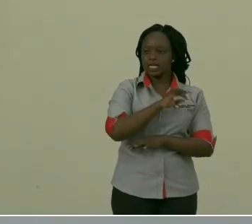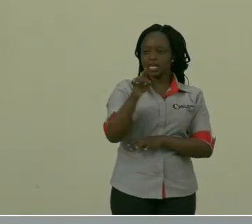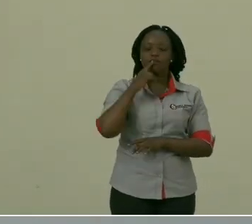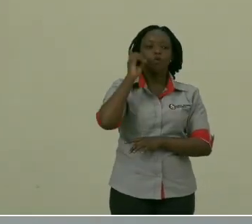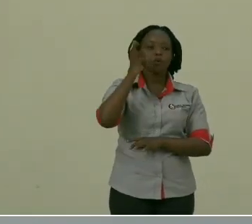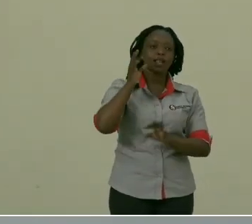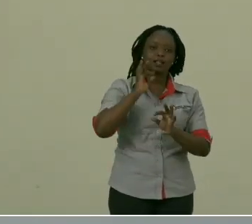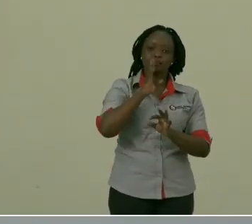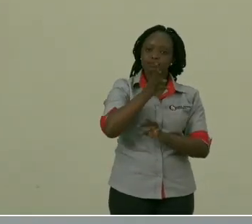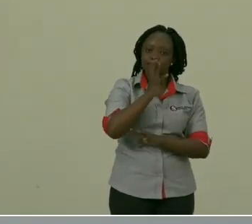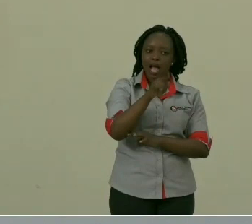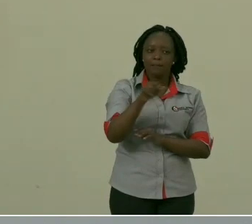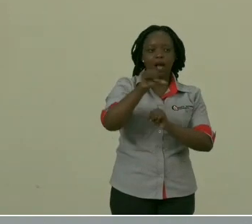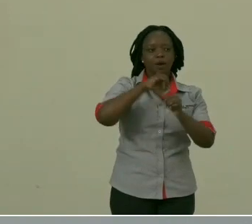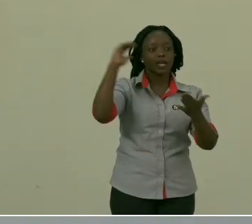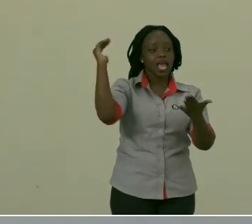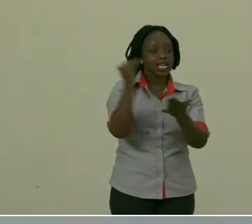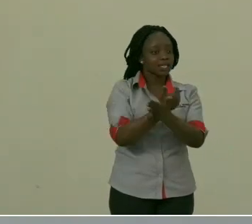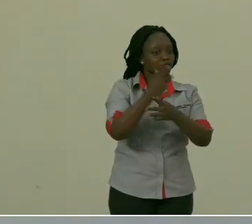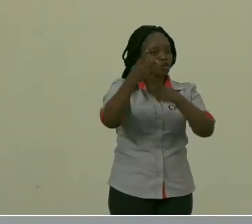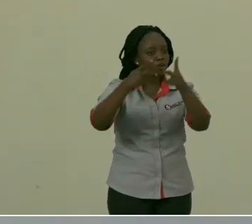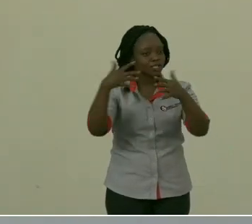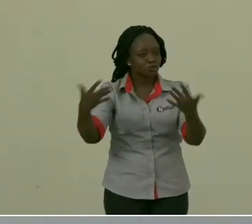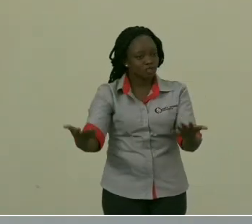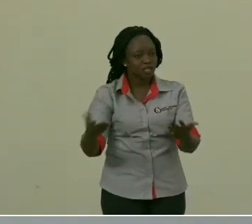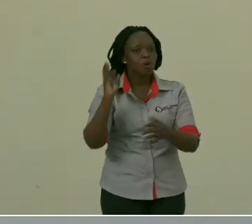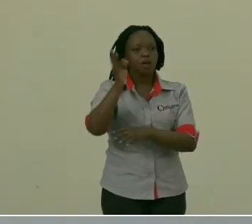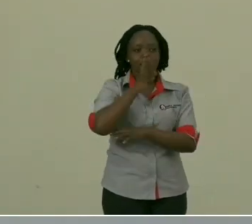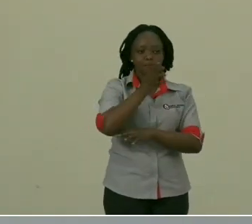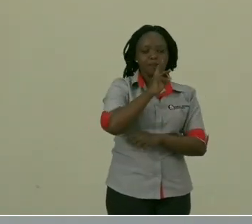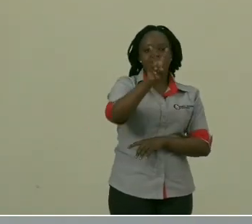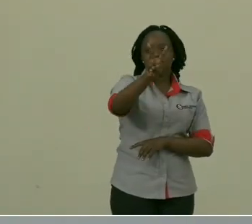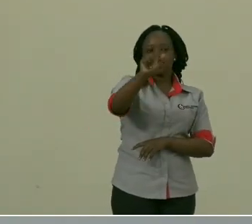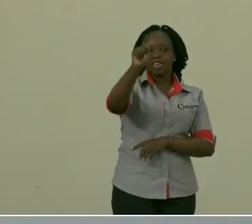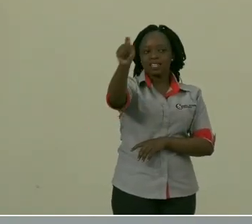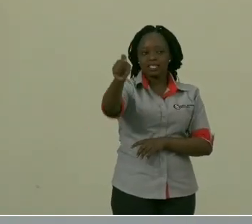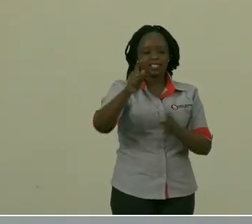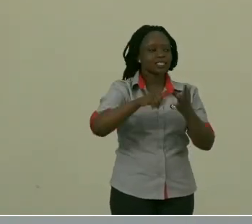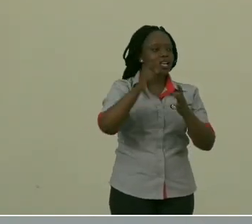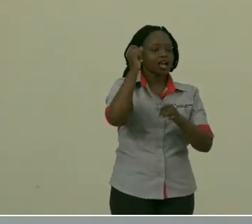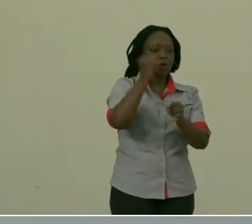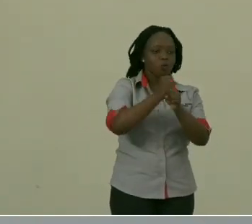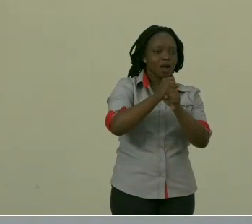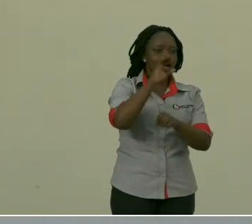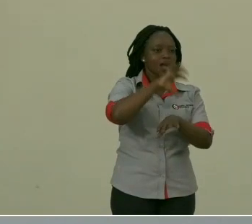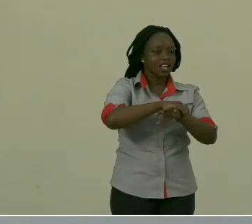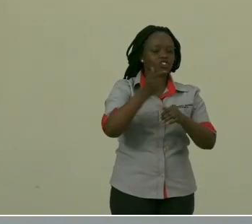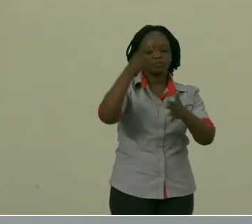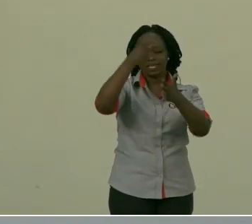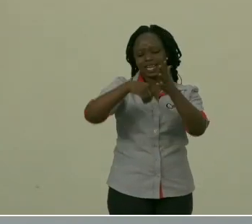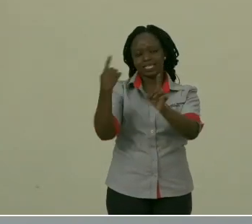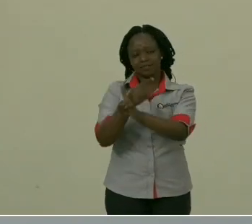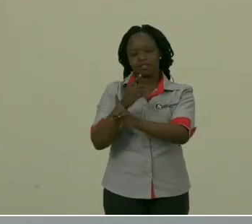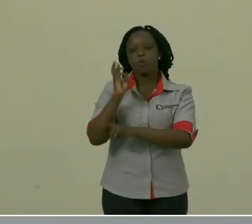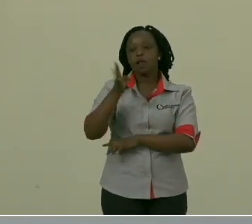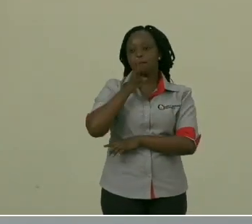more about exemptions, be it matters to do with VAT, pay as you earn, taxes, among other